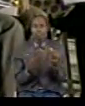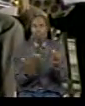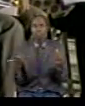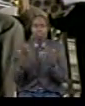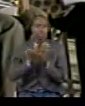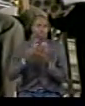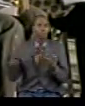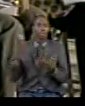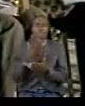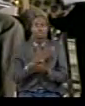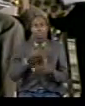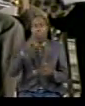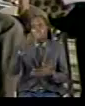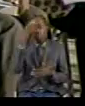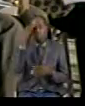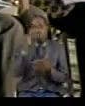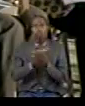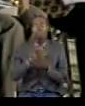And ye know that he was